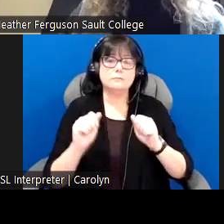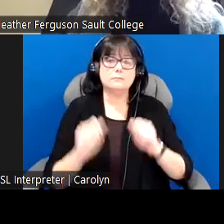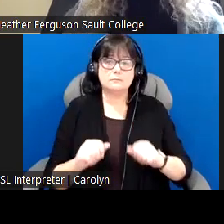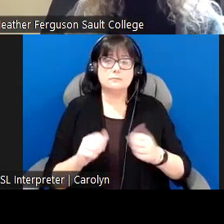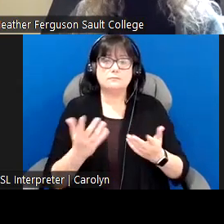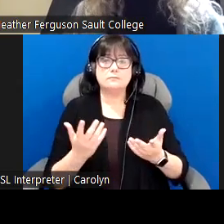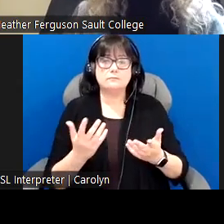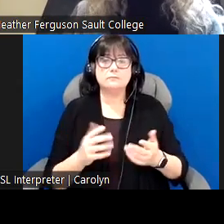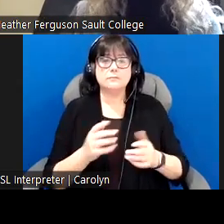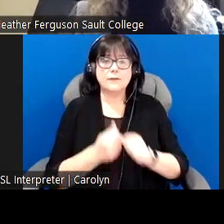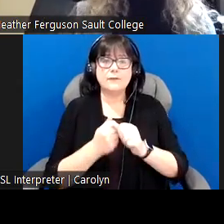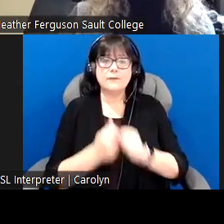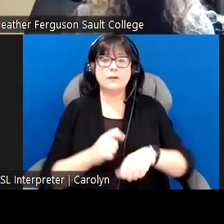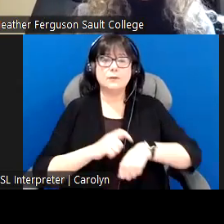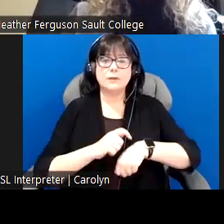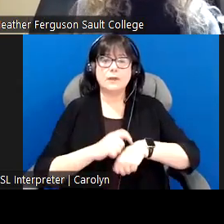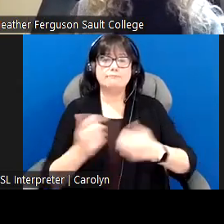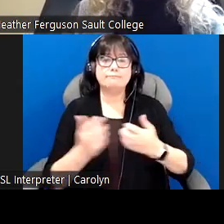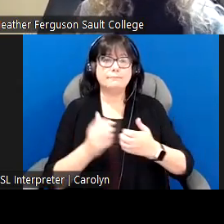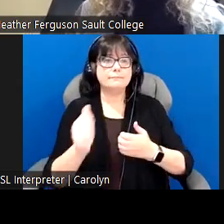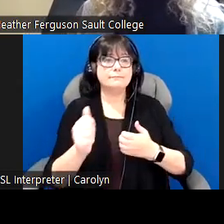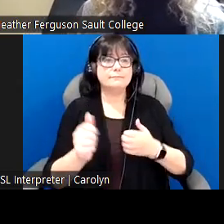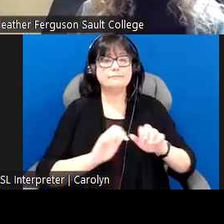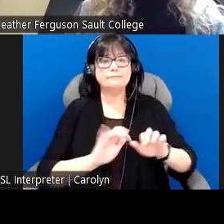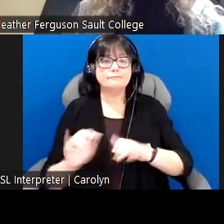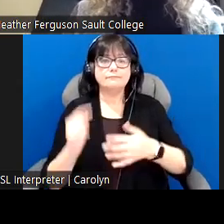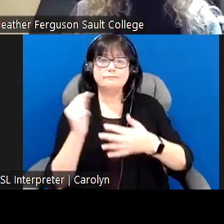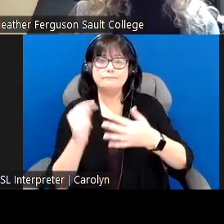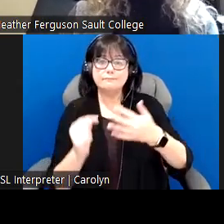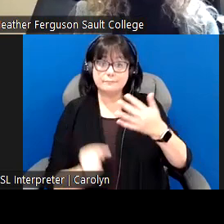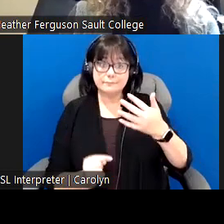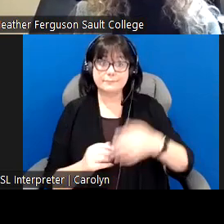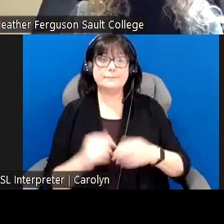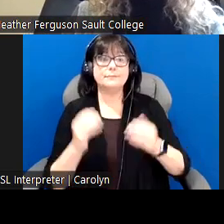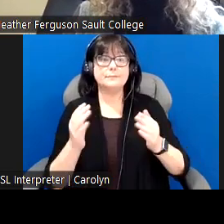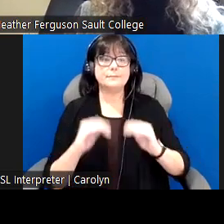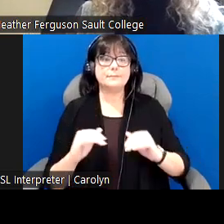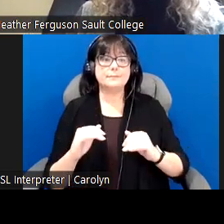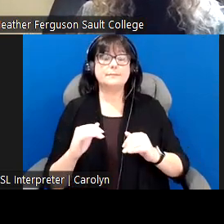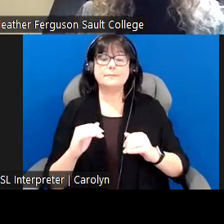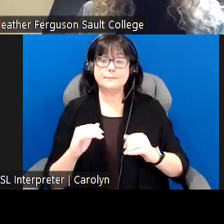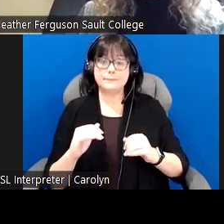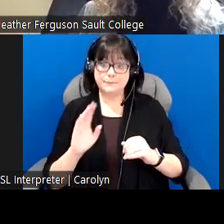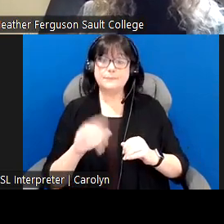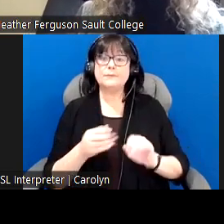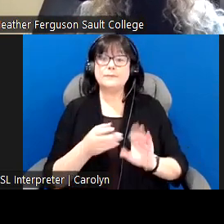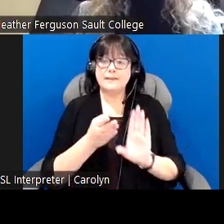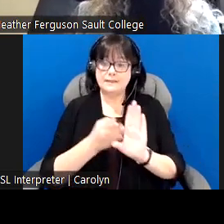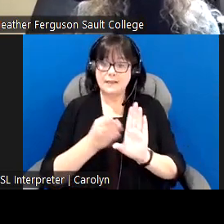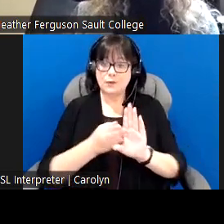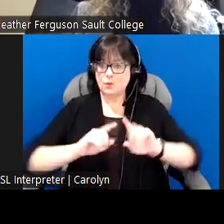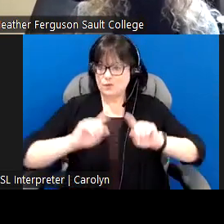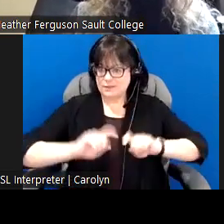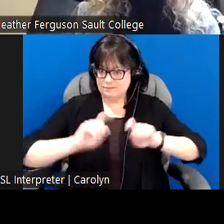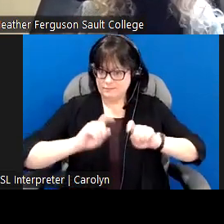a series that works for them. The questions are psychometrically validated. When this program